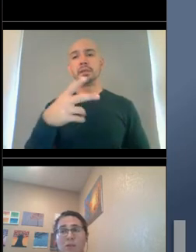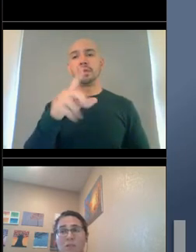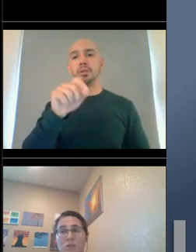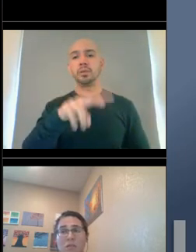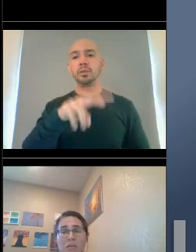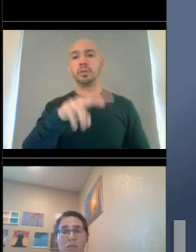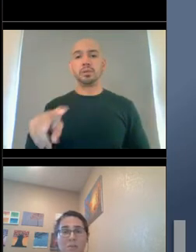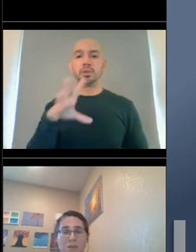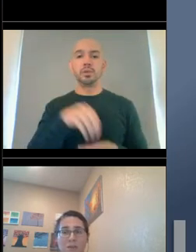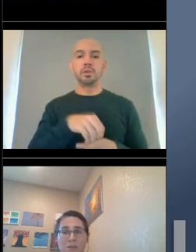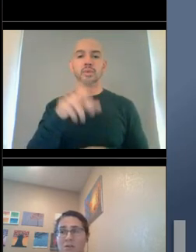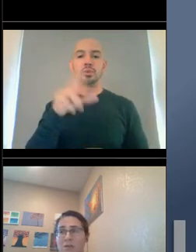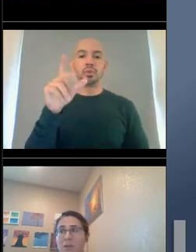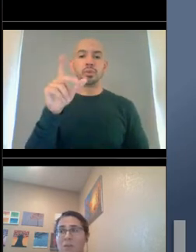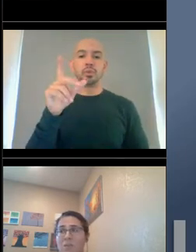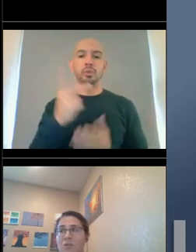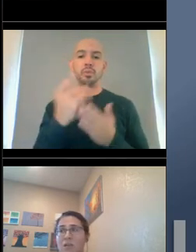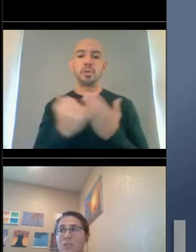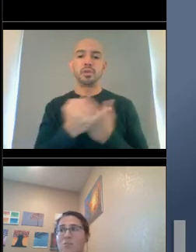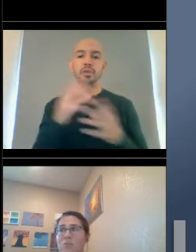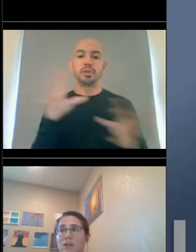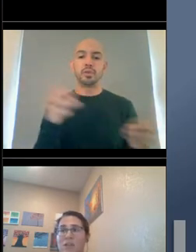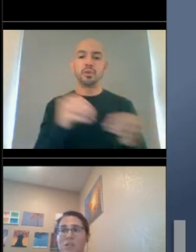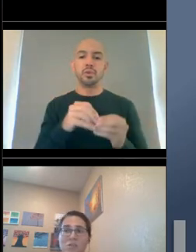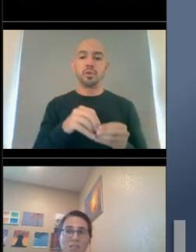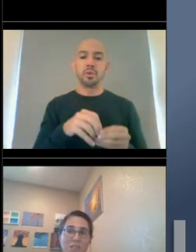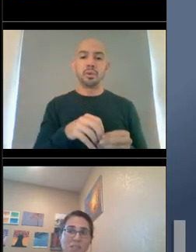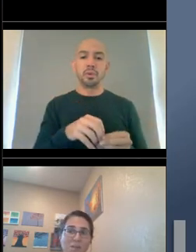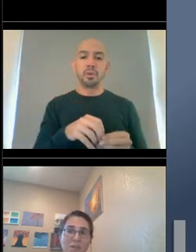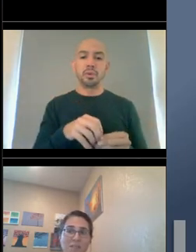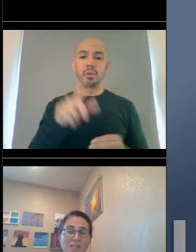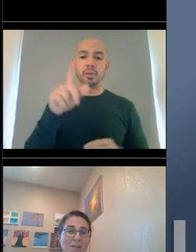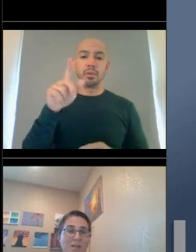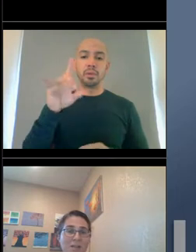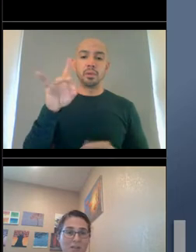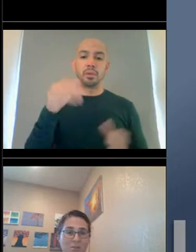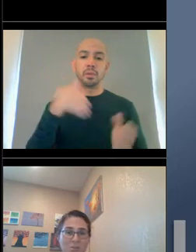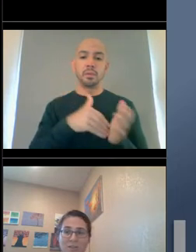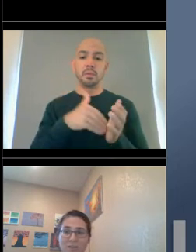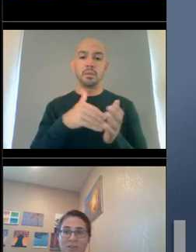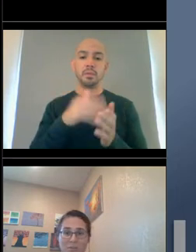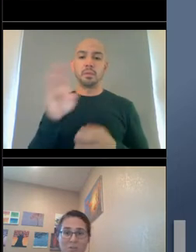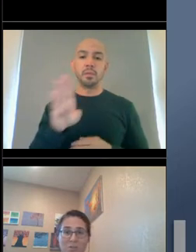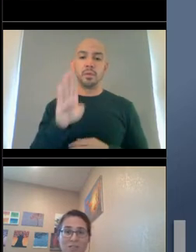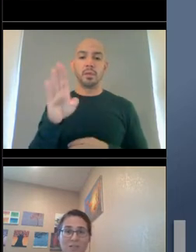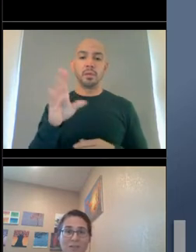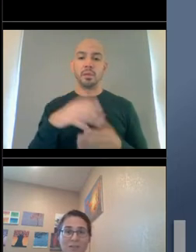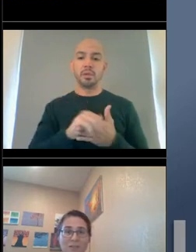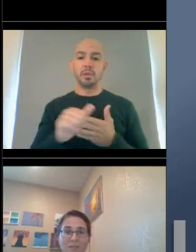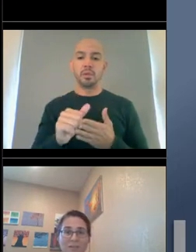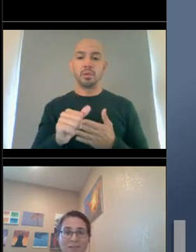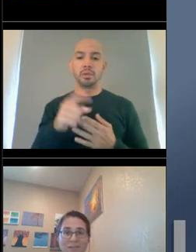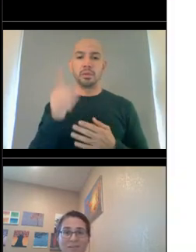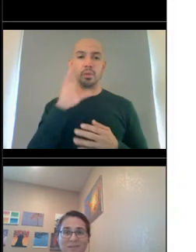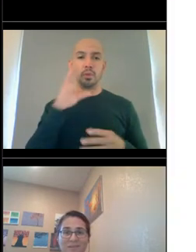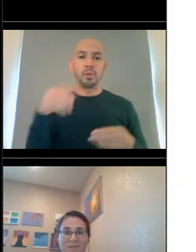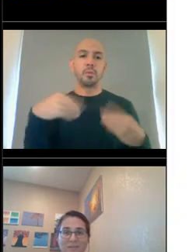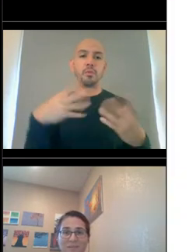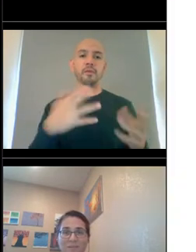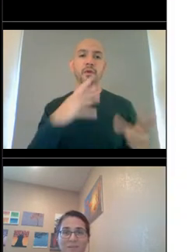23 projects totaling 8 million dollars mr edison will provide additional details about the cycle and its awards mr edison